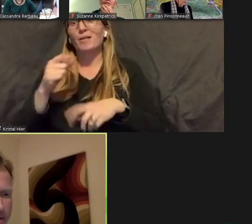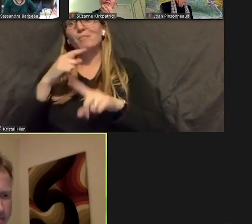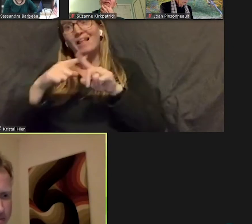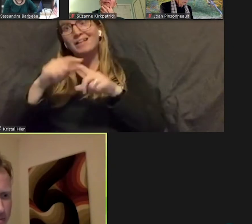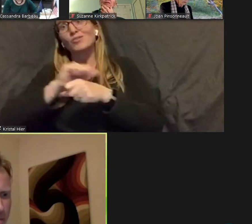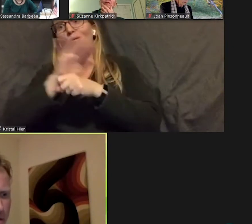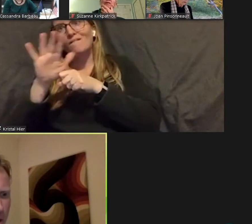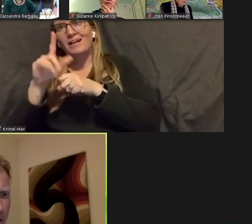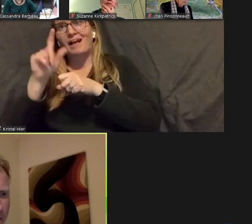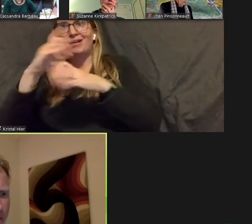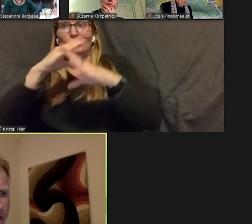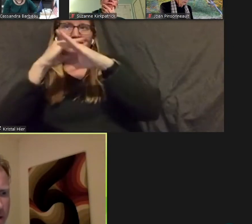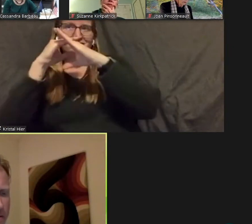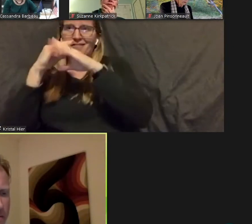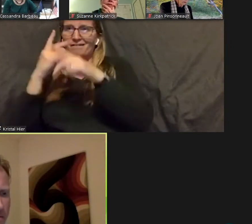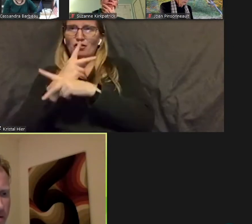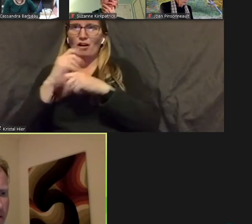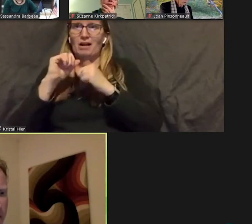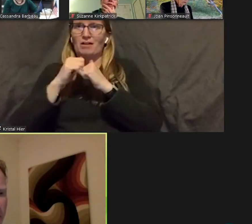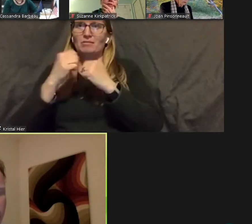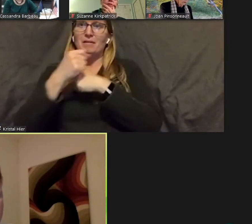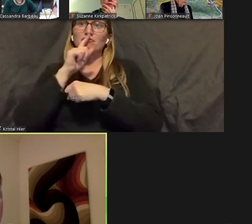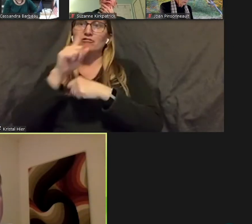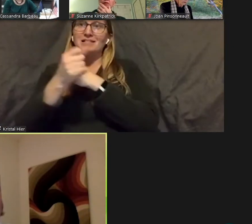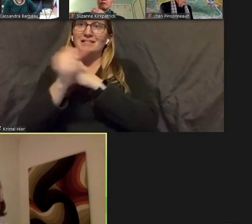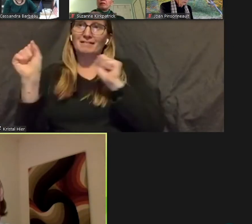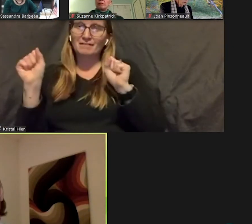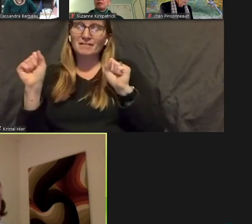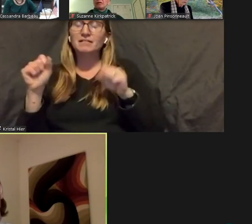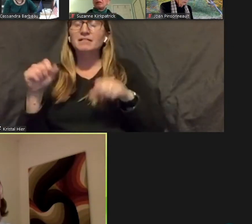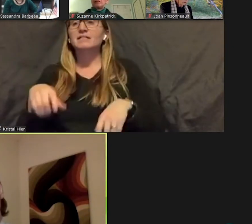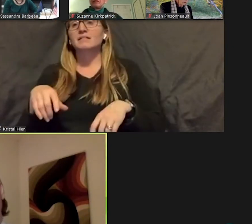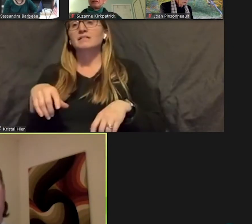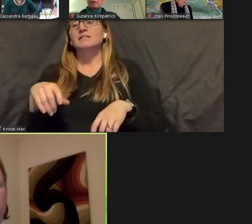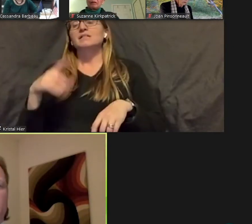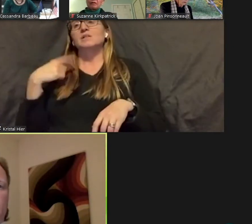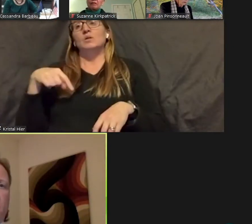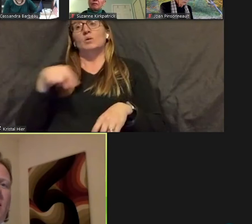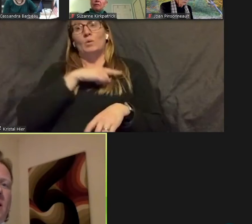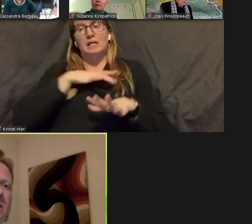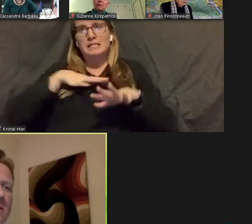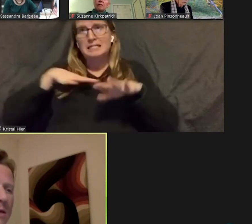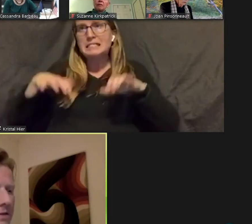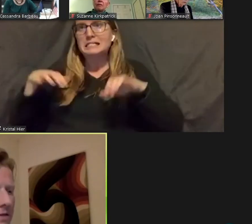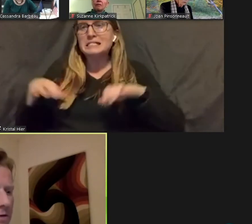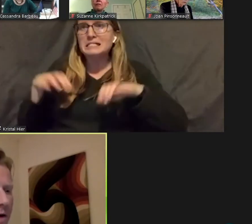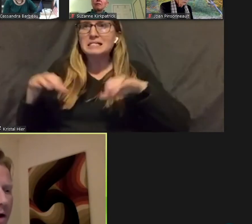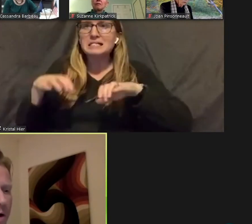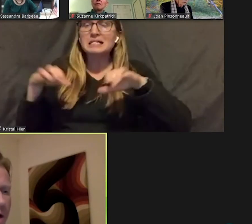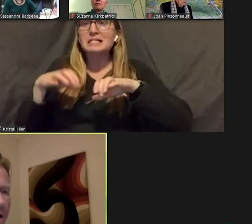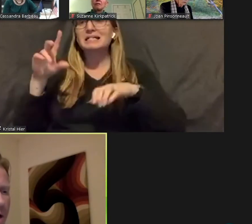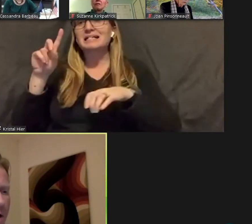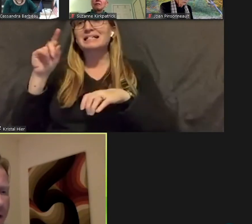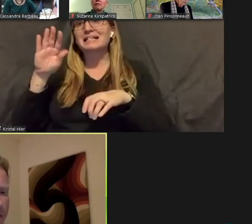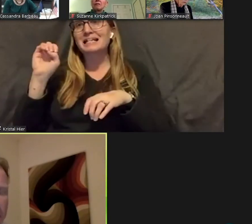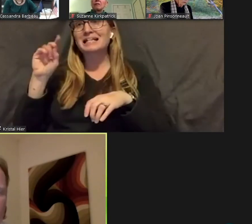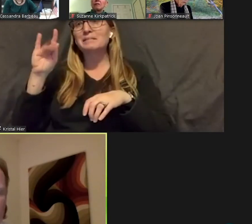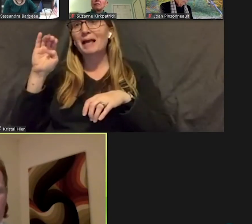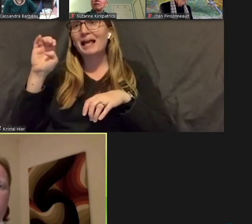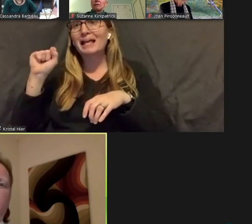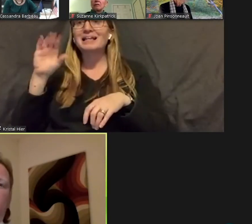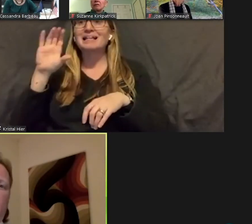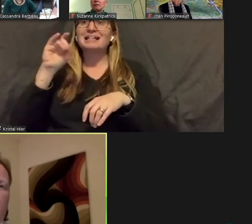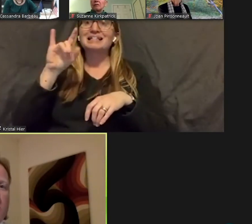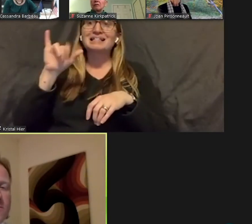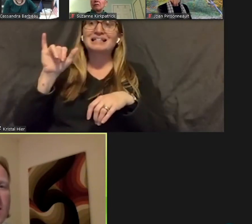and pathogen. It is with the extraordinary efforts of leadership, Denise Maines, Cindy Tumeyer, that